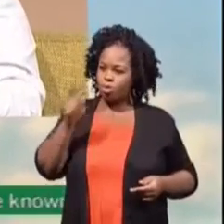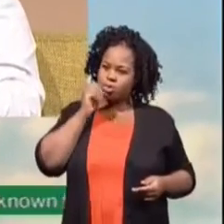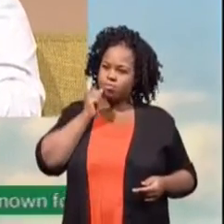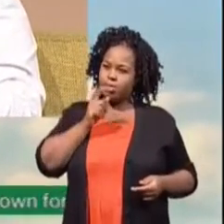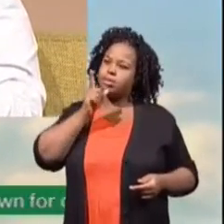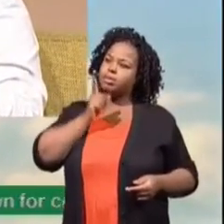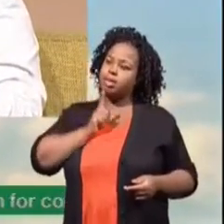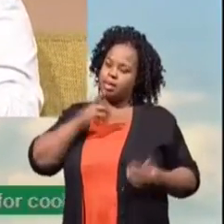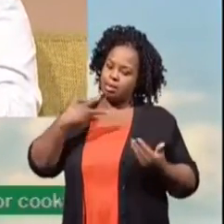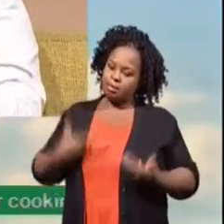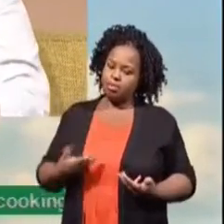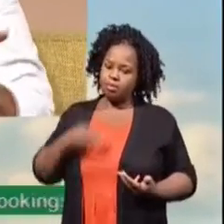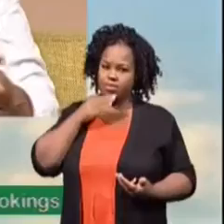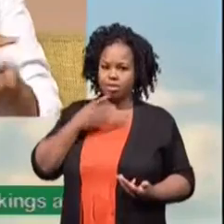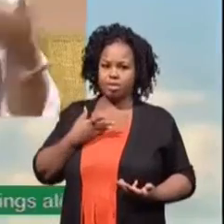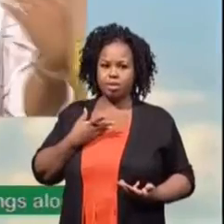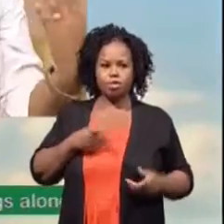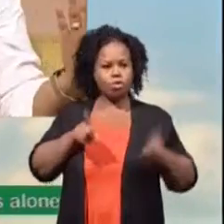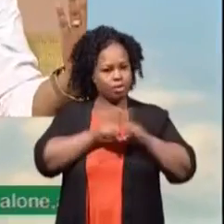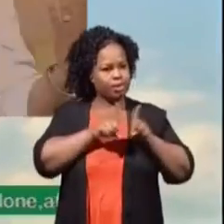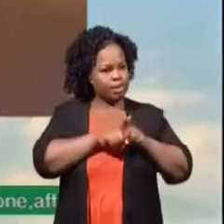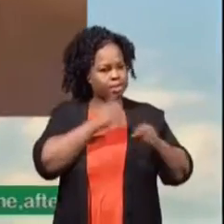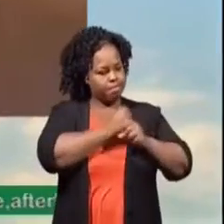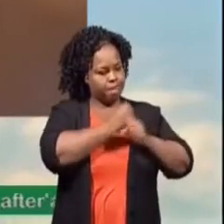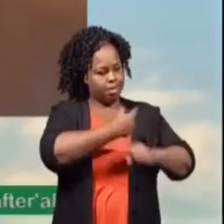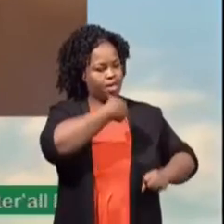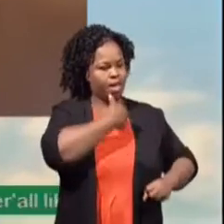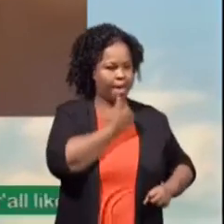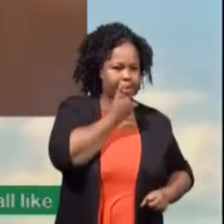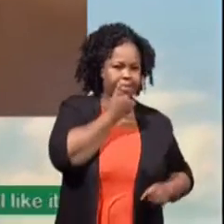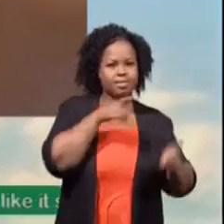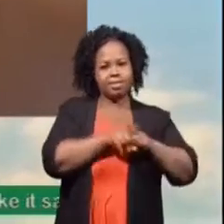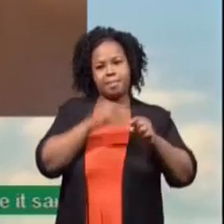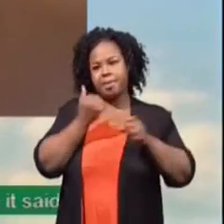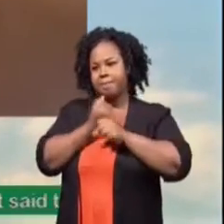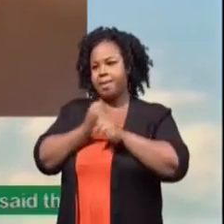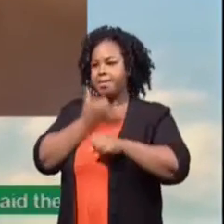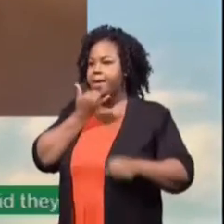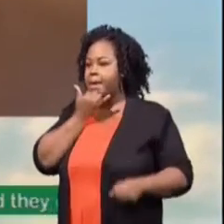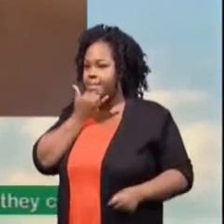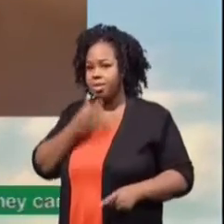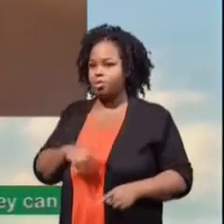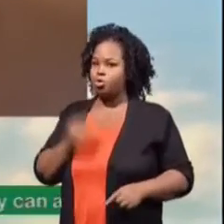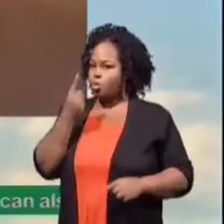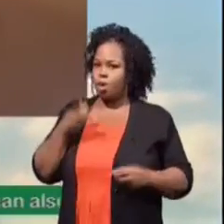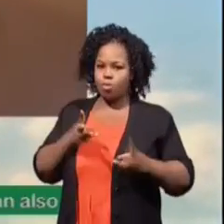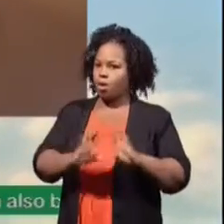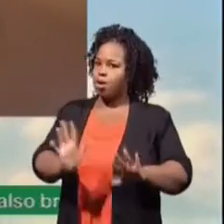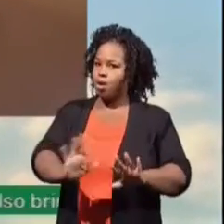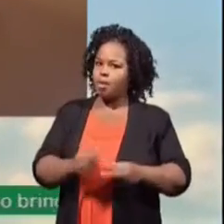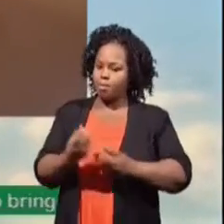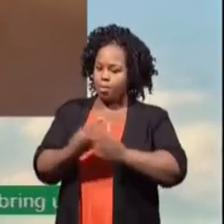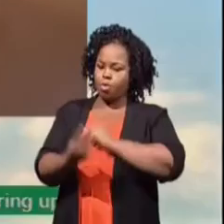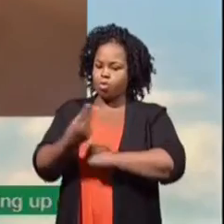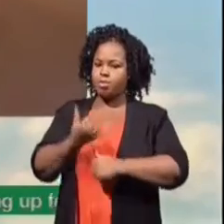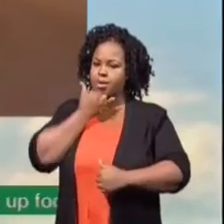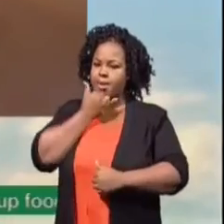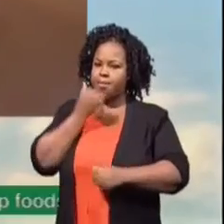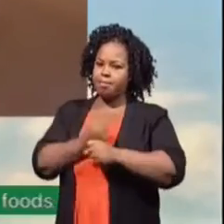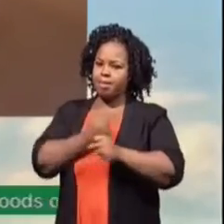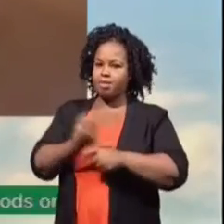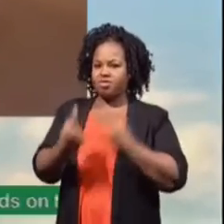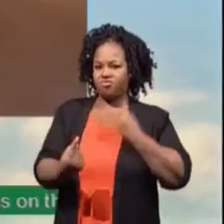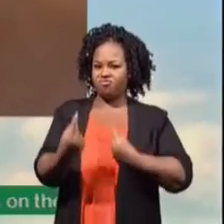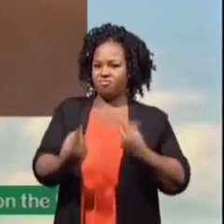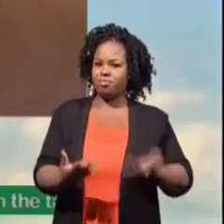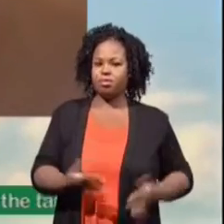ukuthi what is it telling you. We are born in naya please. I please and naya. Definitely. It can be only one way. No, it can be one